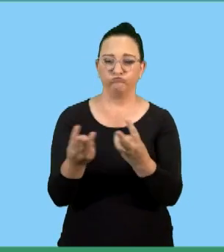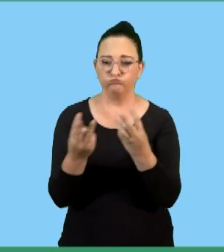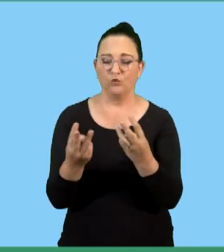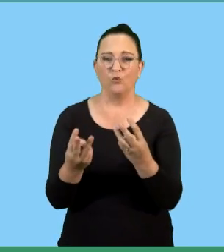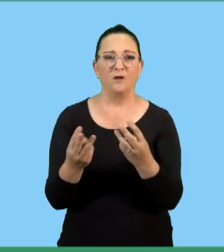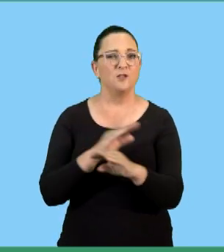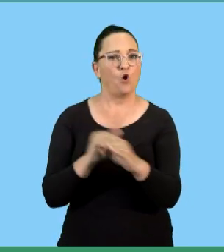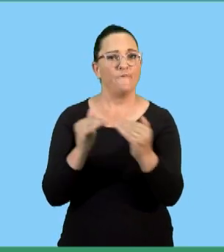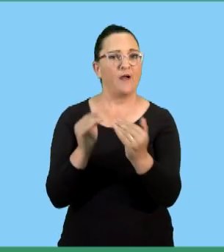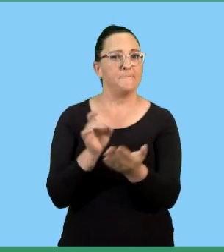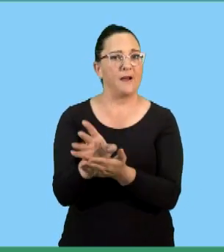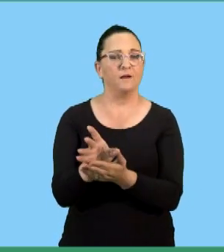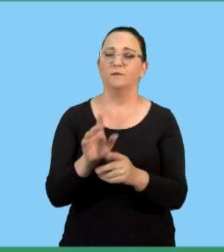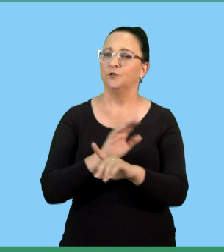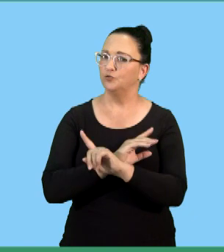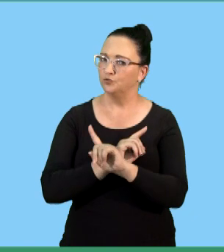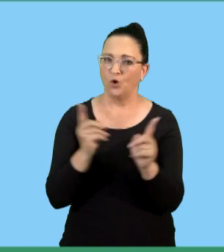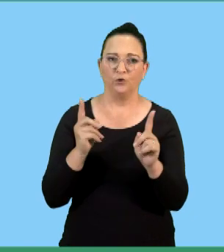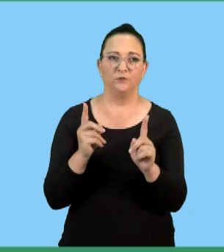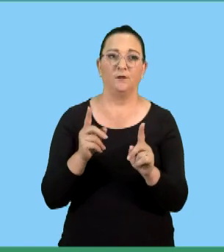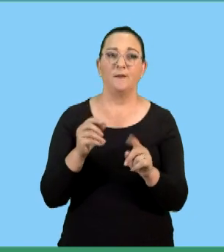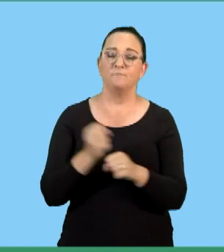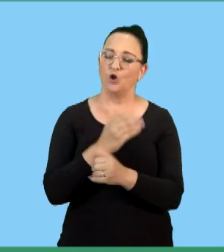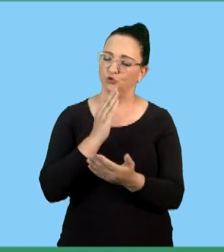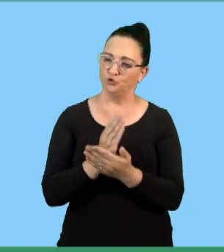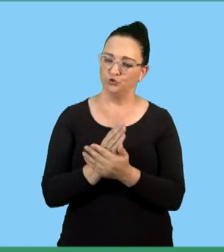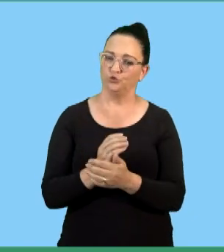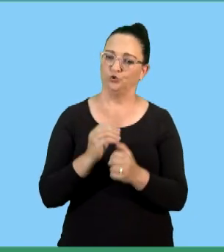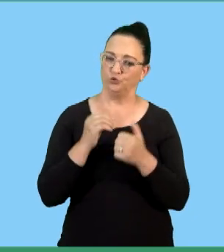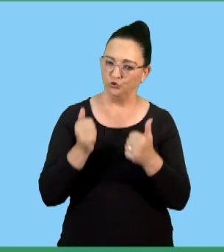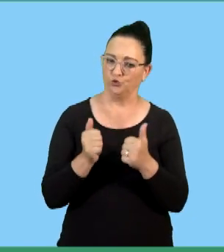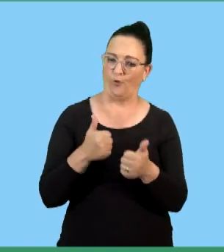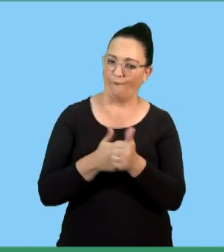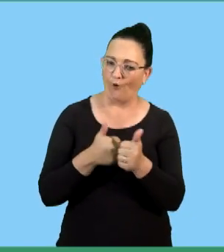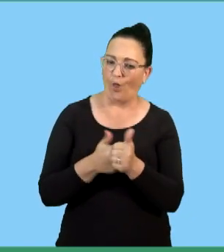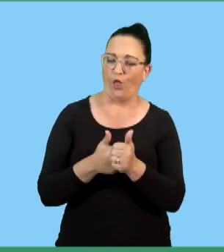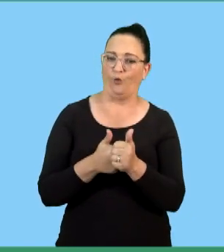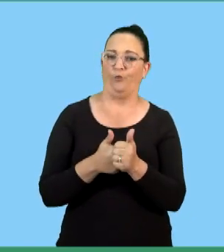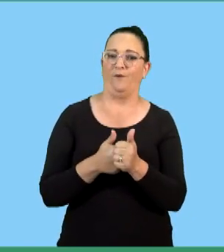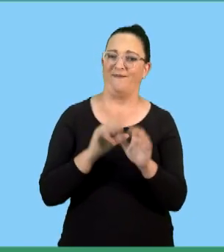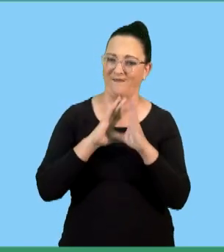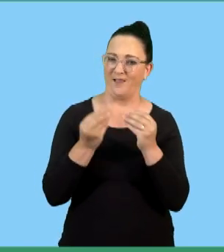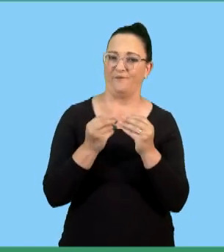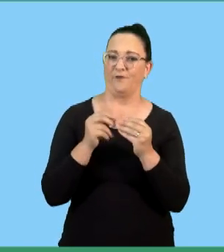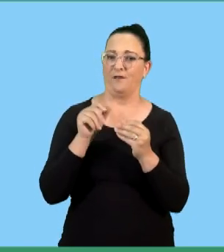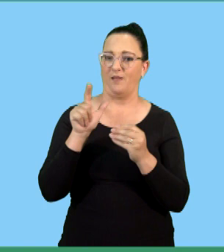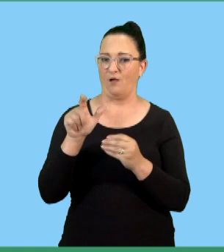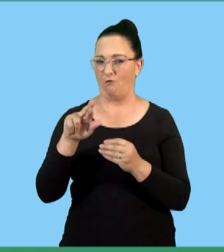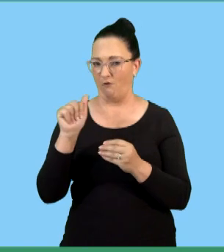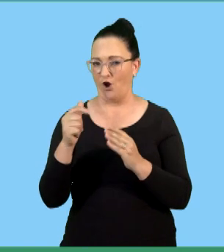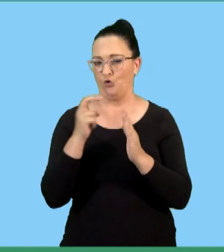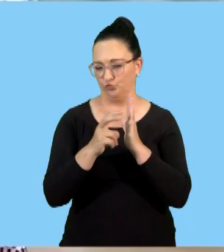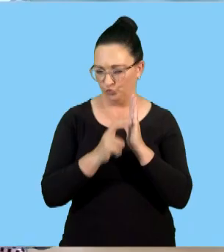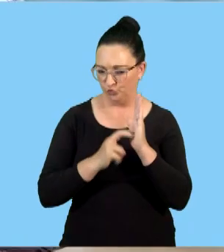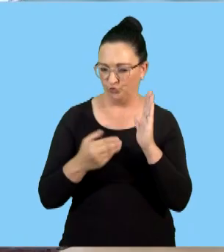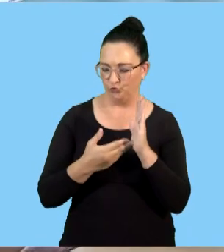dismissed. So before you can dismiss a person, make sure that you've got good grounds to stand on. Make sure that you followed the Labor Relations Act. Make